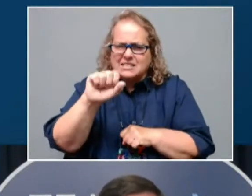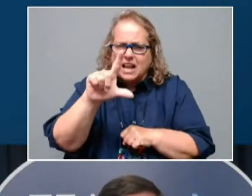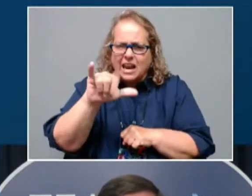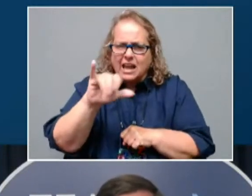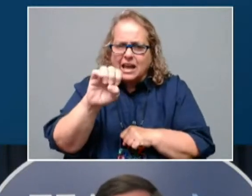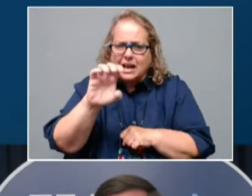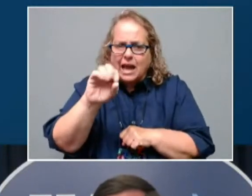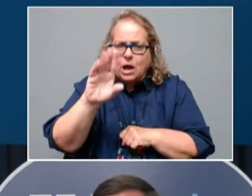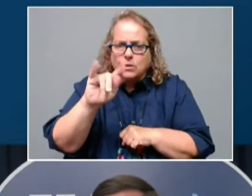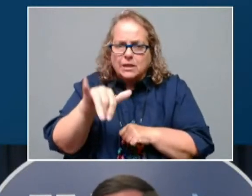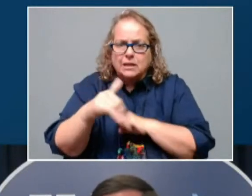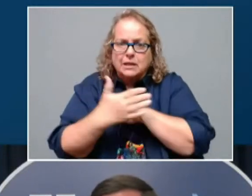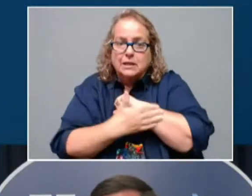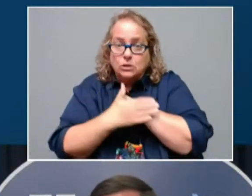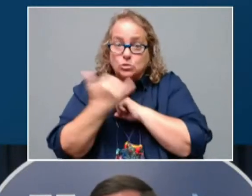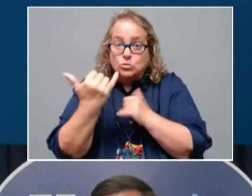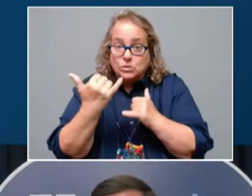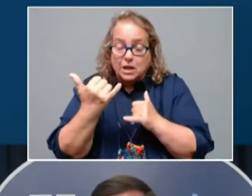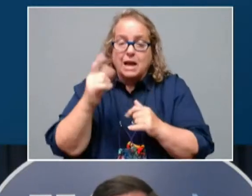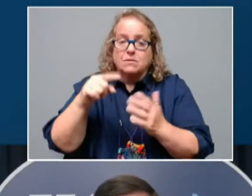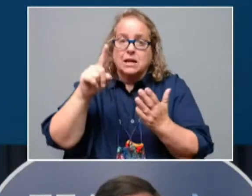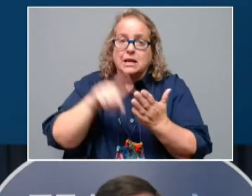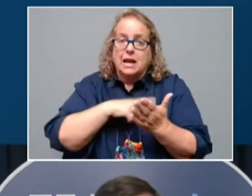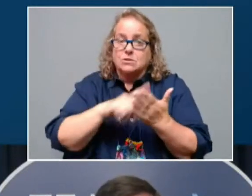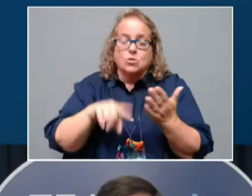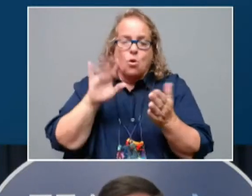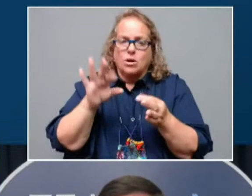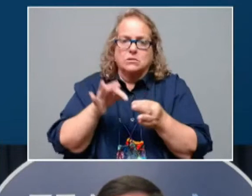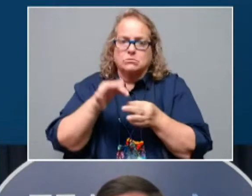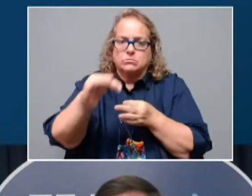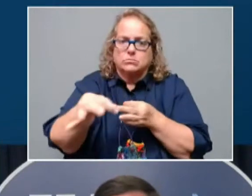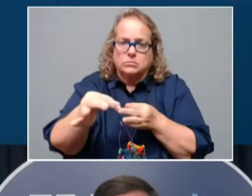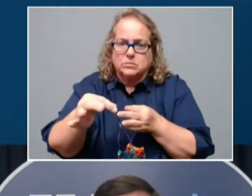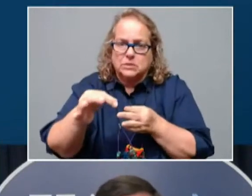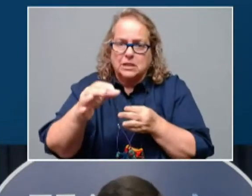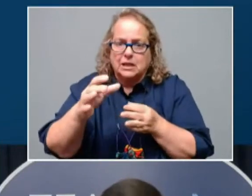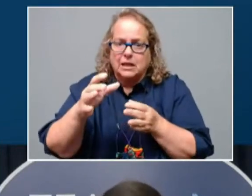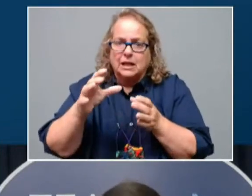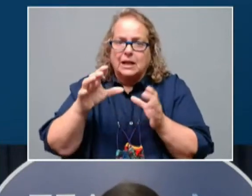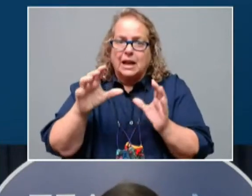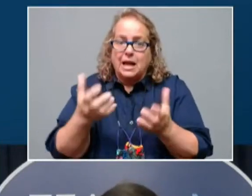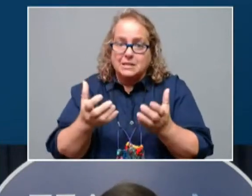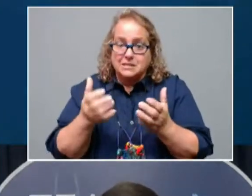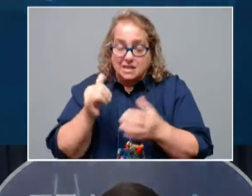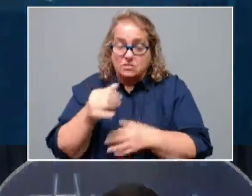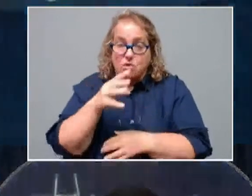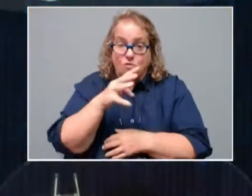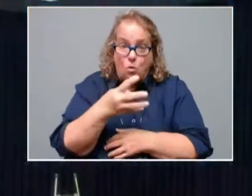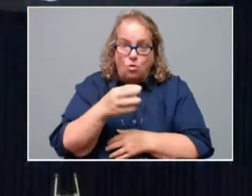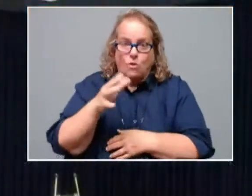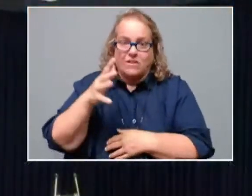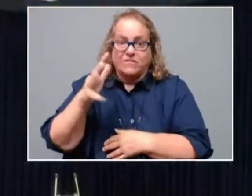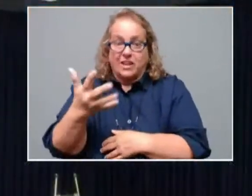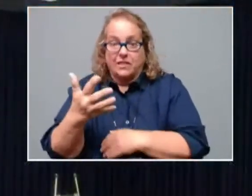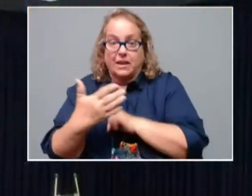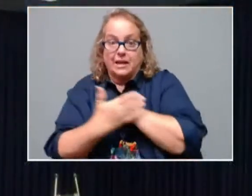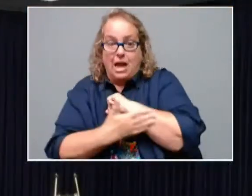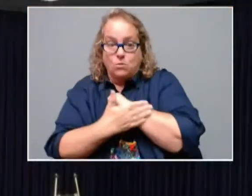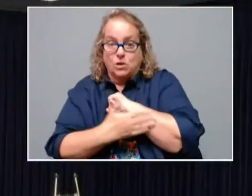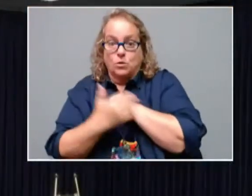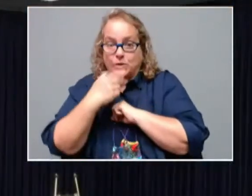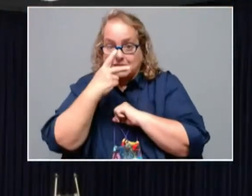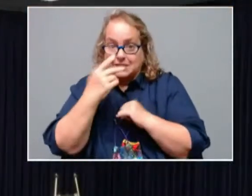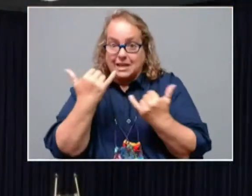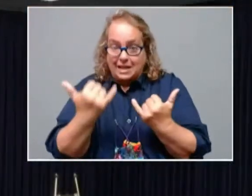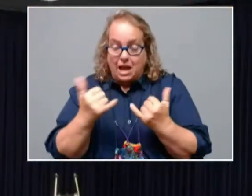had to cancel or push back classes. That is now the fourth or fifth county that we have seen. And